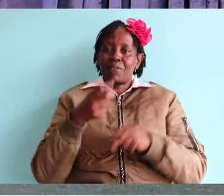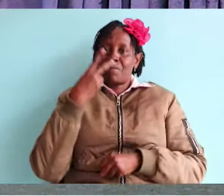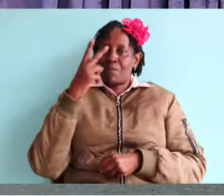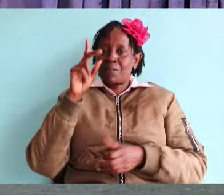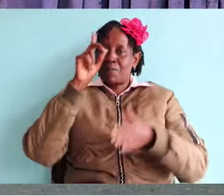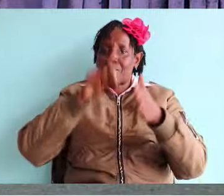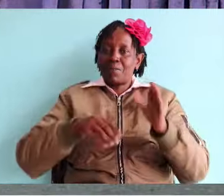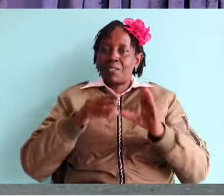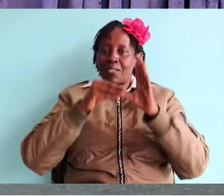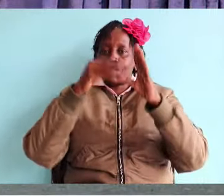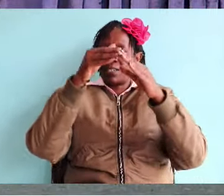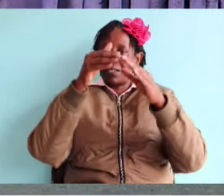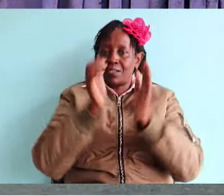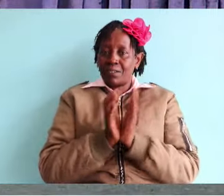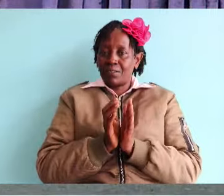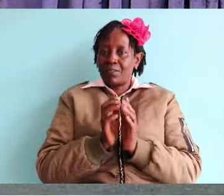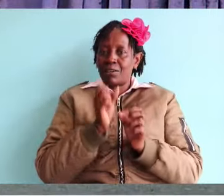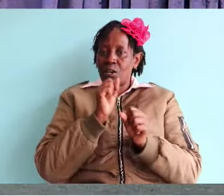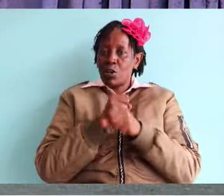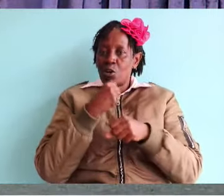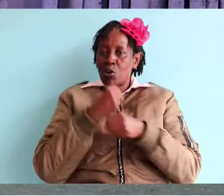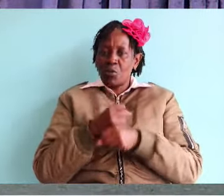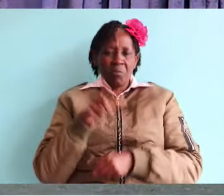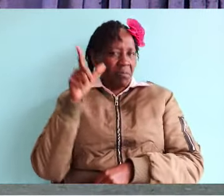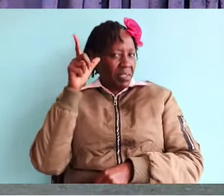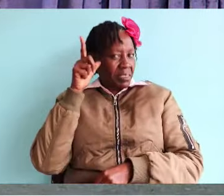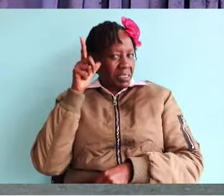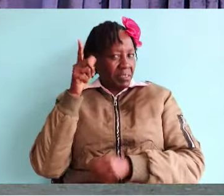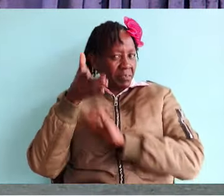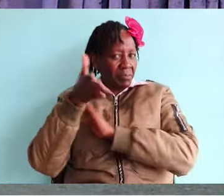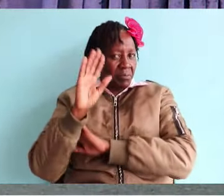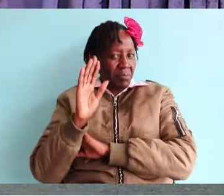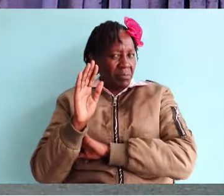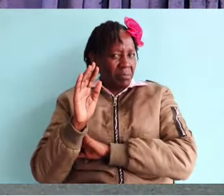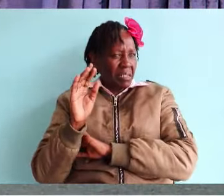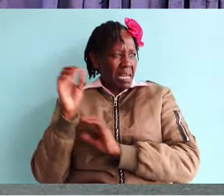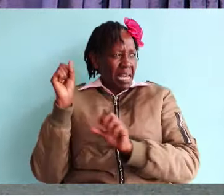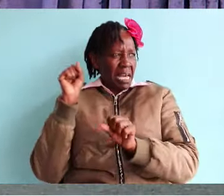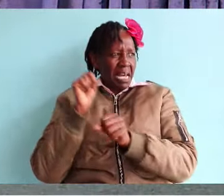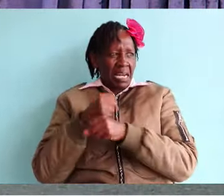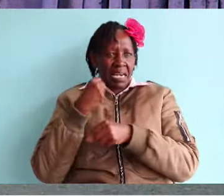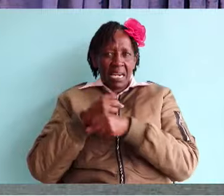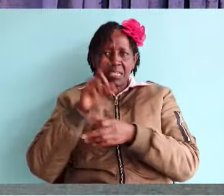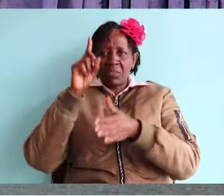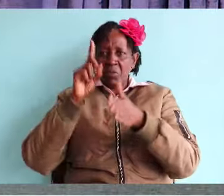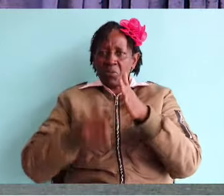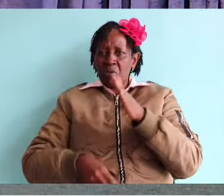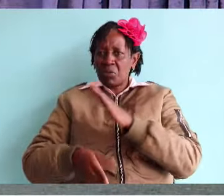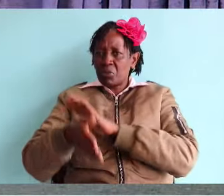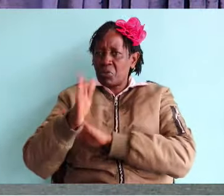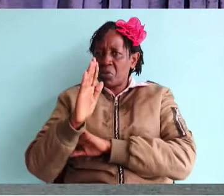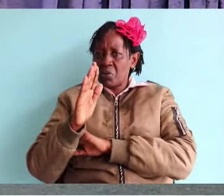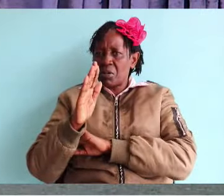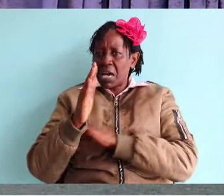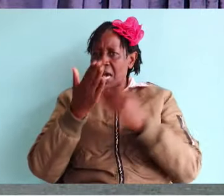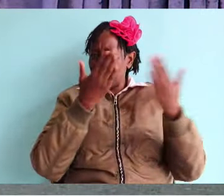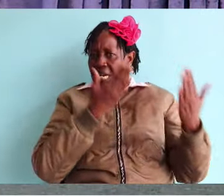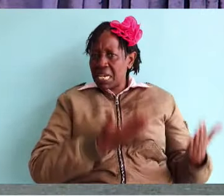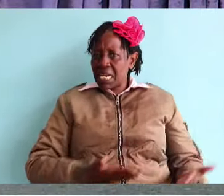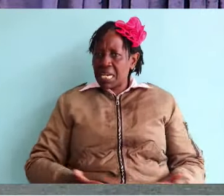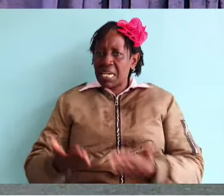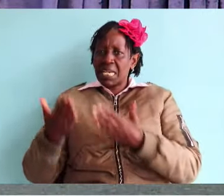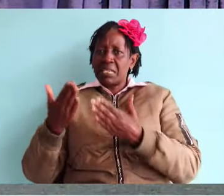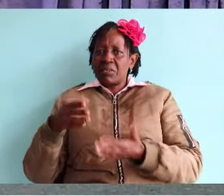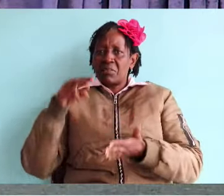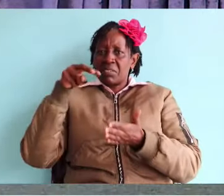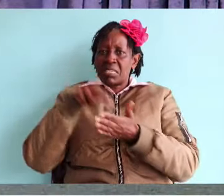does, now not listening to God, and he does that what God had raised him to stand